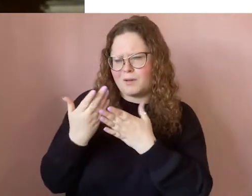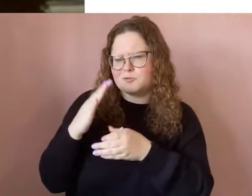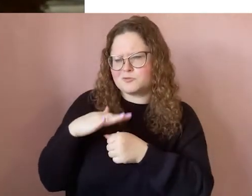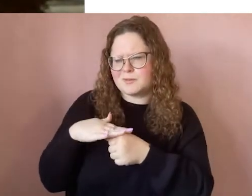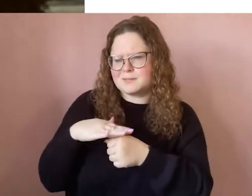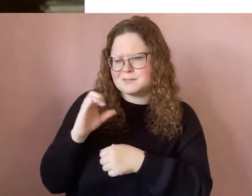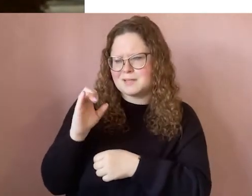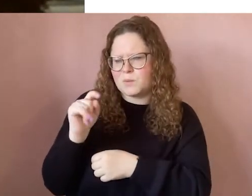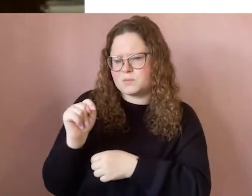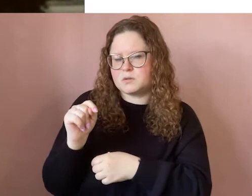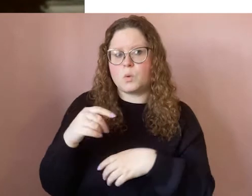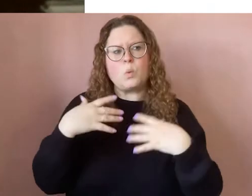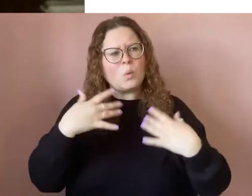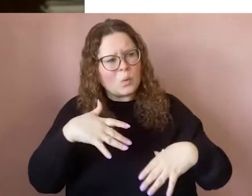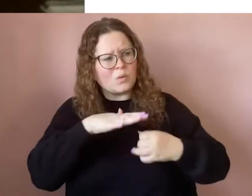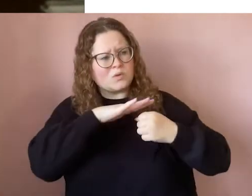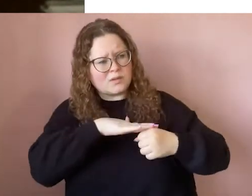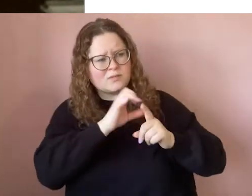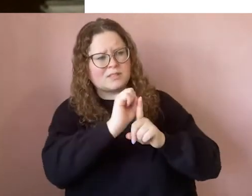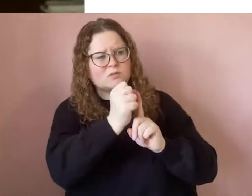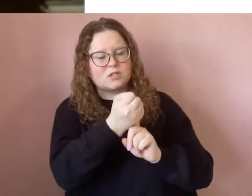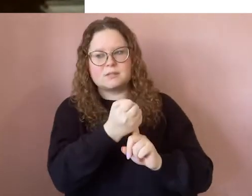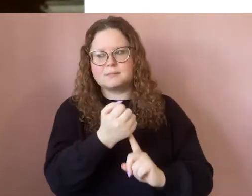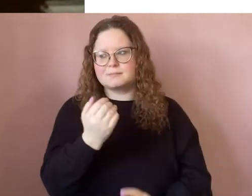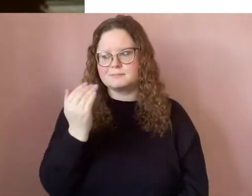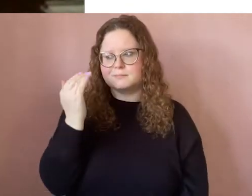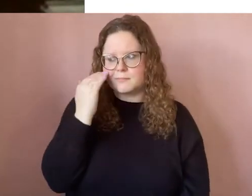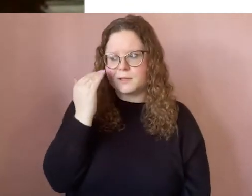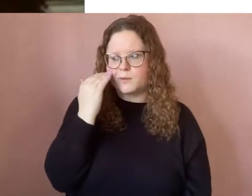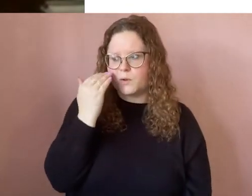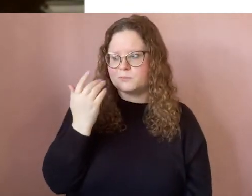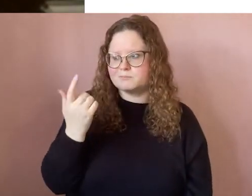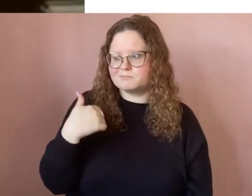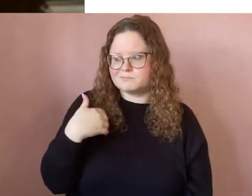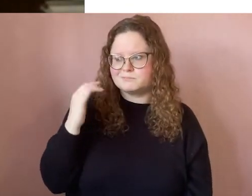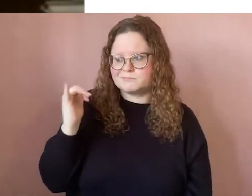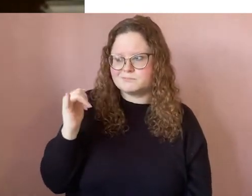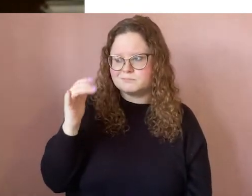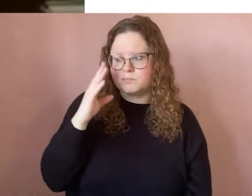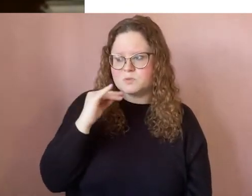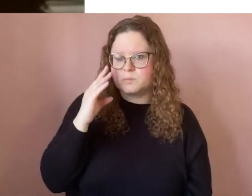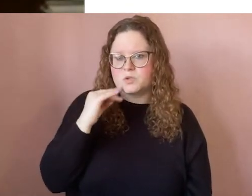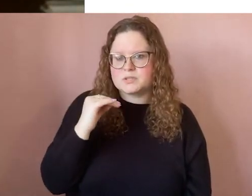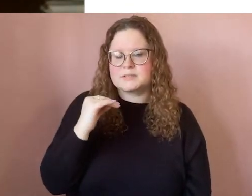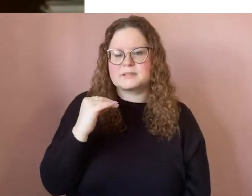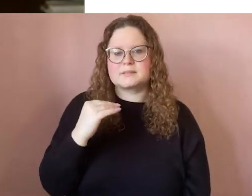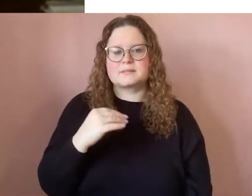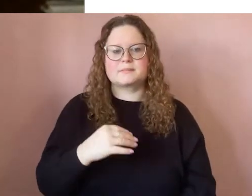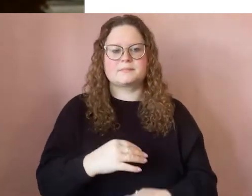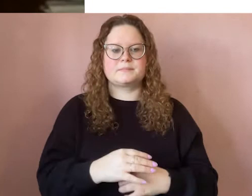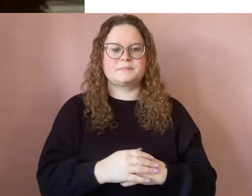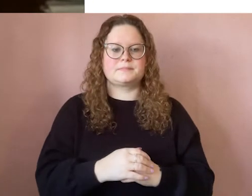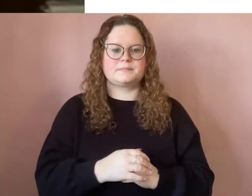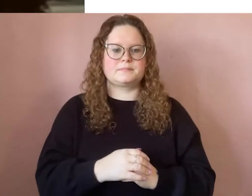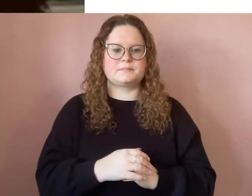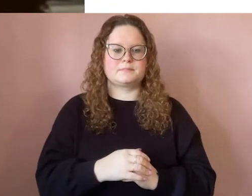very stressful. Yeah, well, I had that too. The fact is that